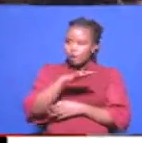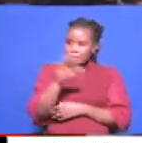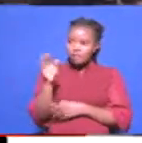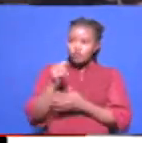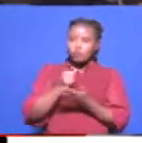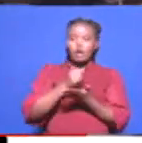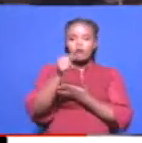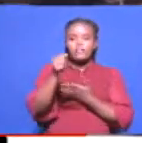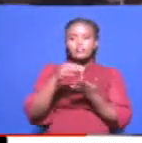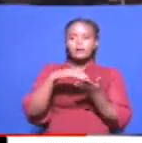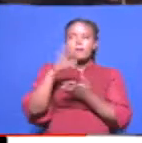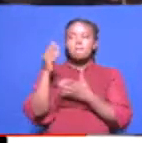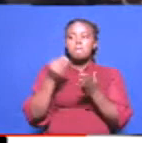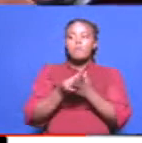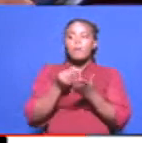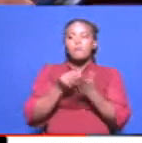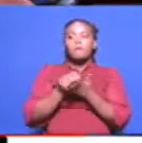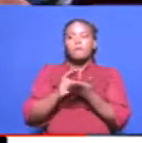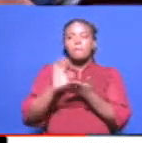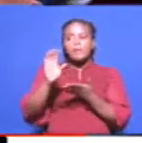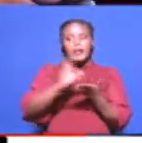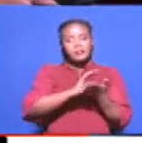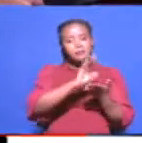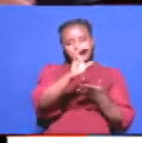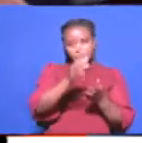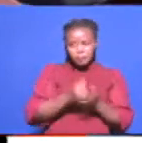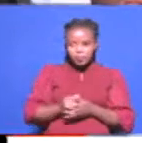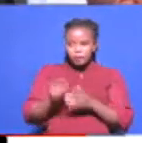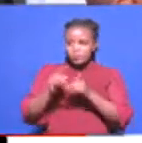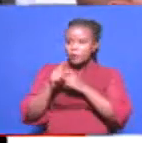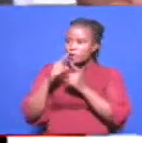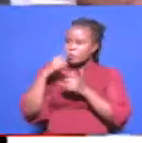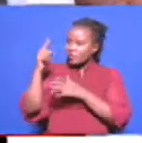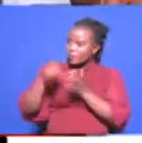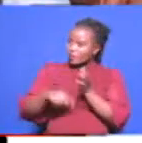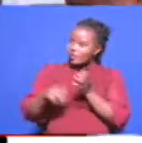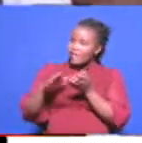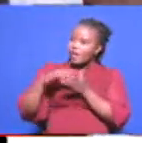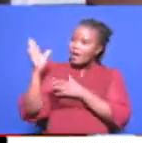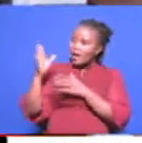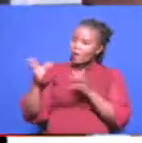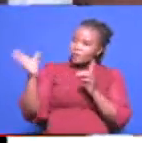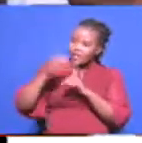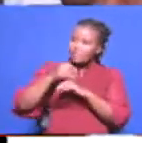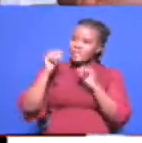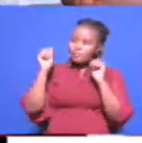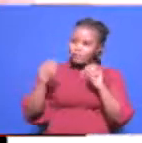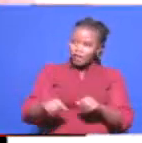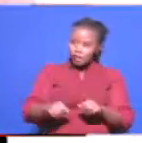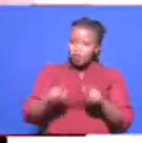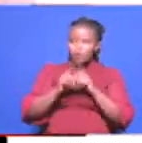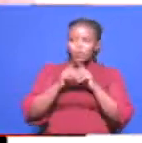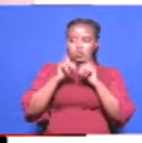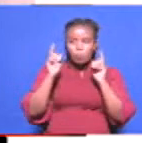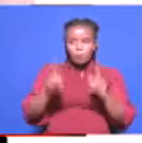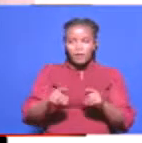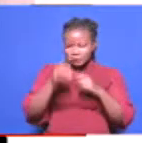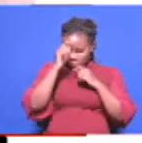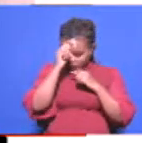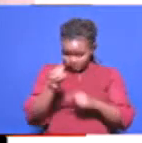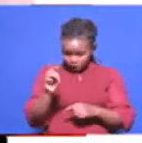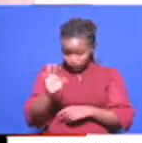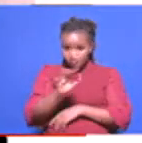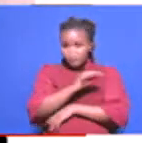The independent bodies argue that a lot can be achieved with adequate funding and respect for their authority. Anybody